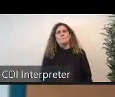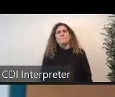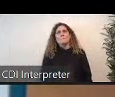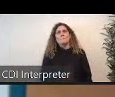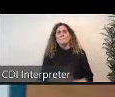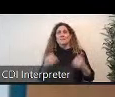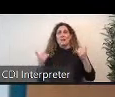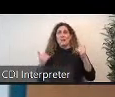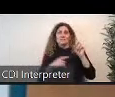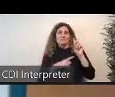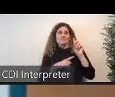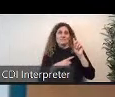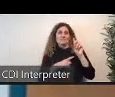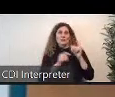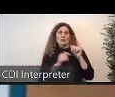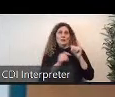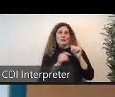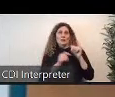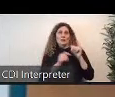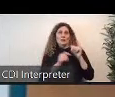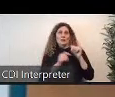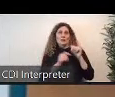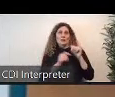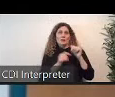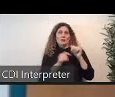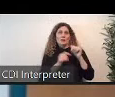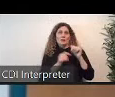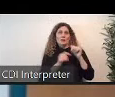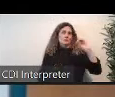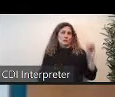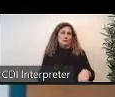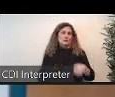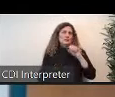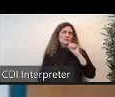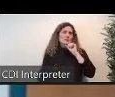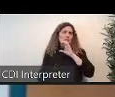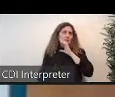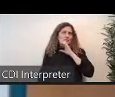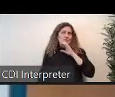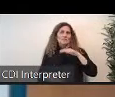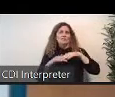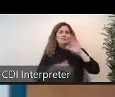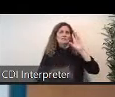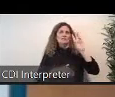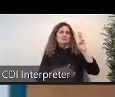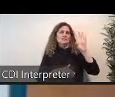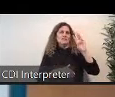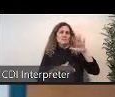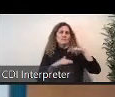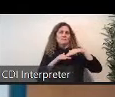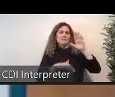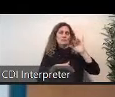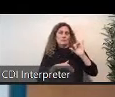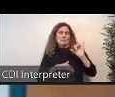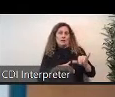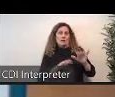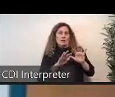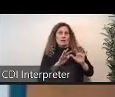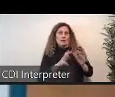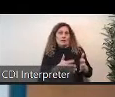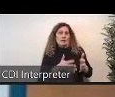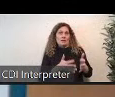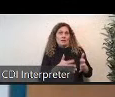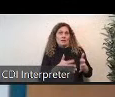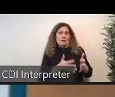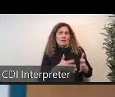our seniors in Milwaukee County, aged 65 or older, have received one dose of COVID vaccine.